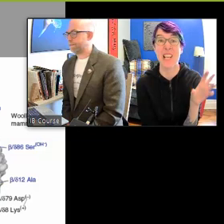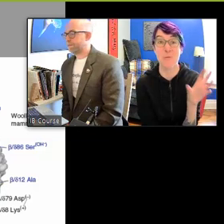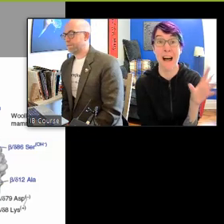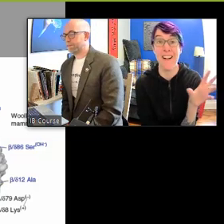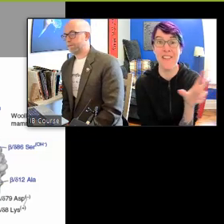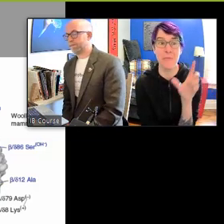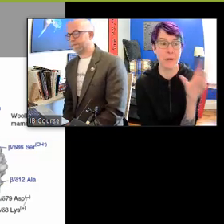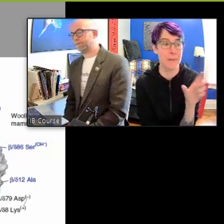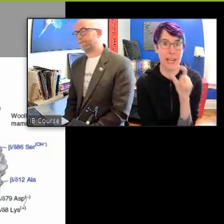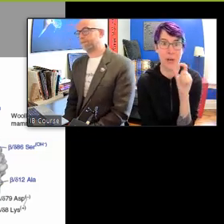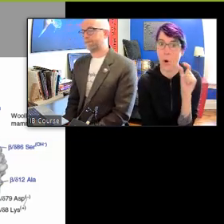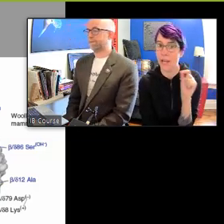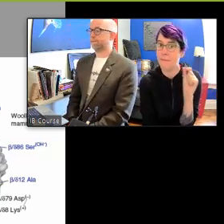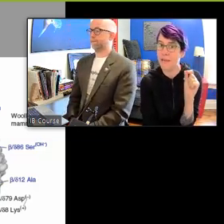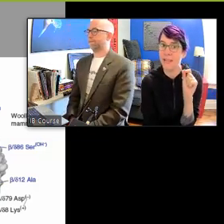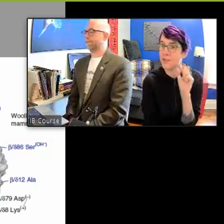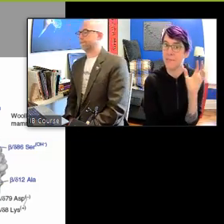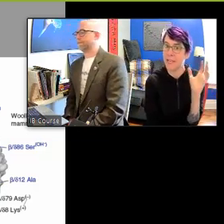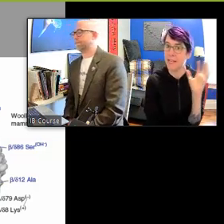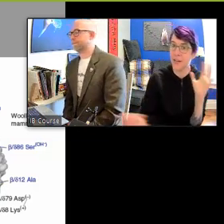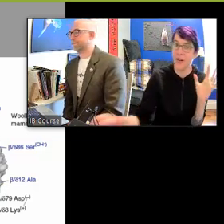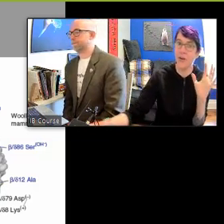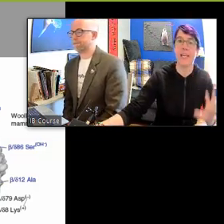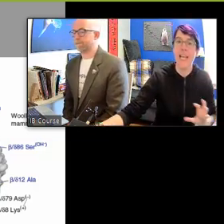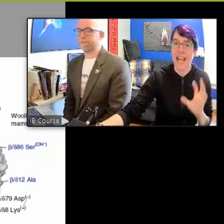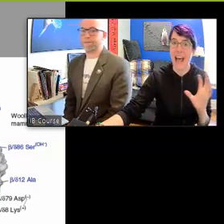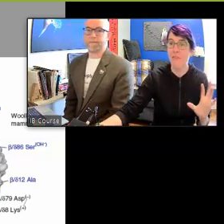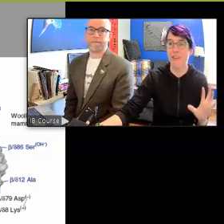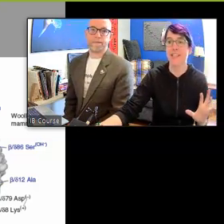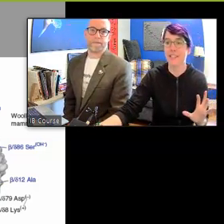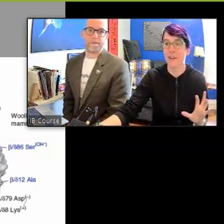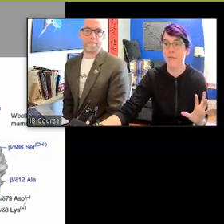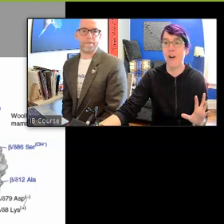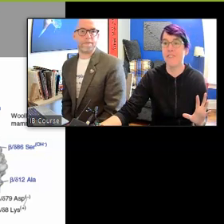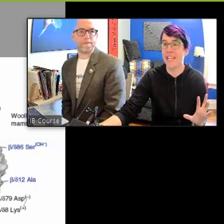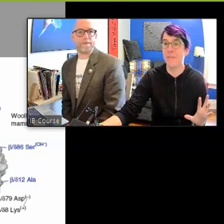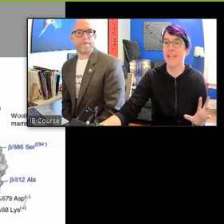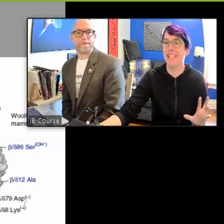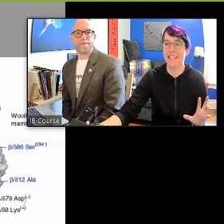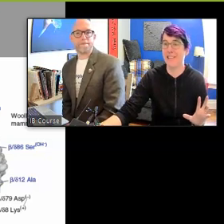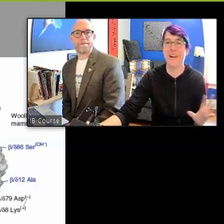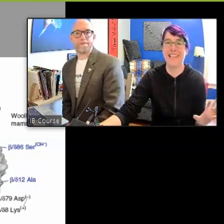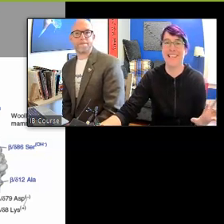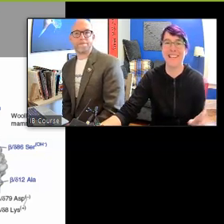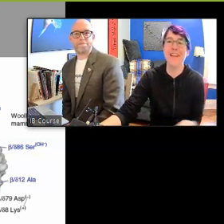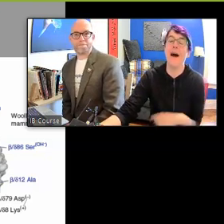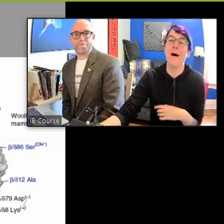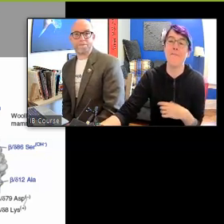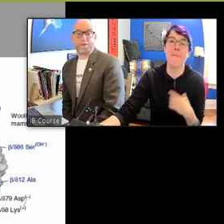traits as well, then we would be like, oh yeah, maybe there's something, you know, like elephants evolved independently